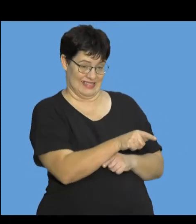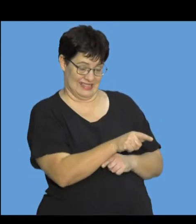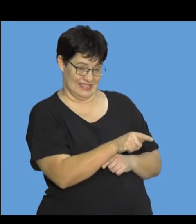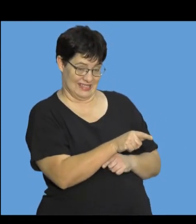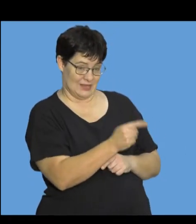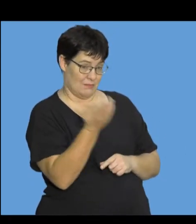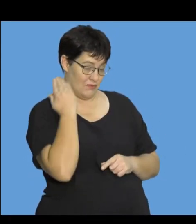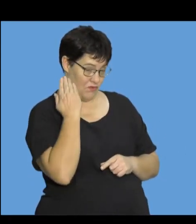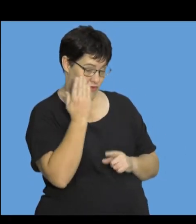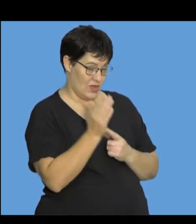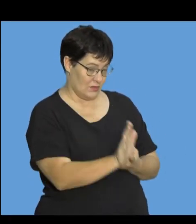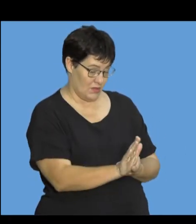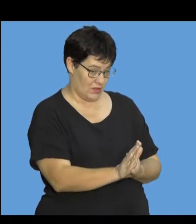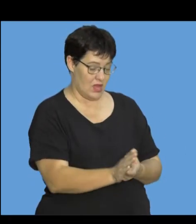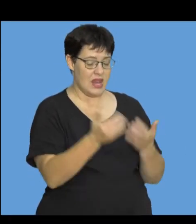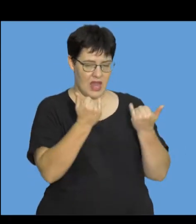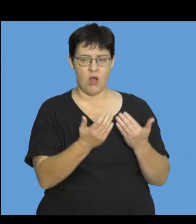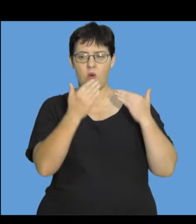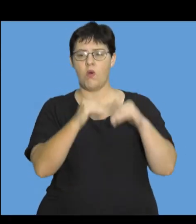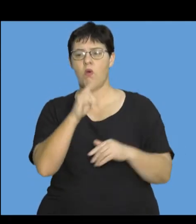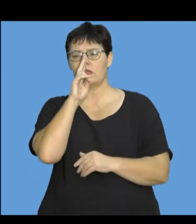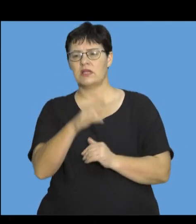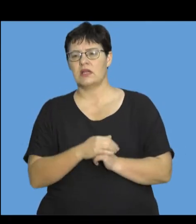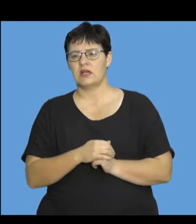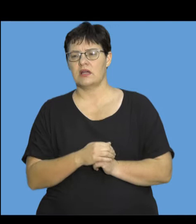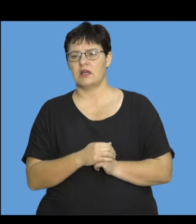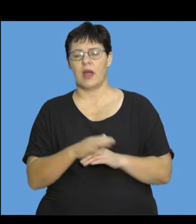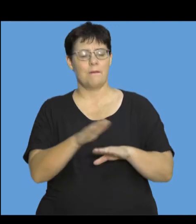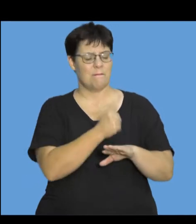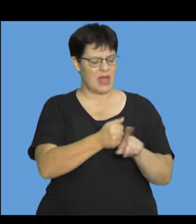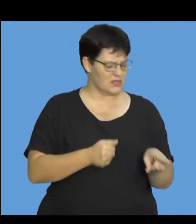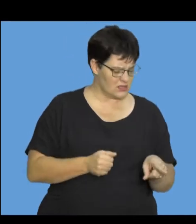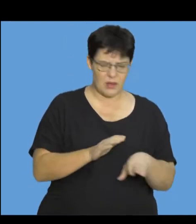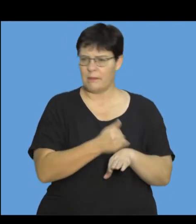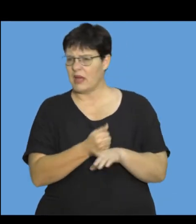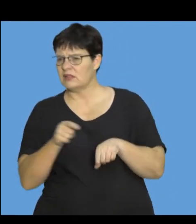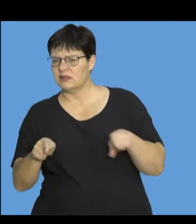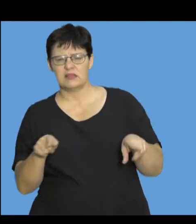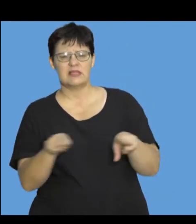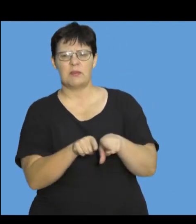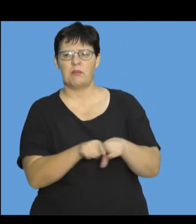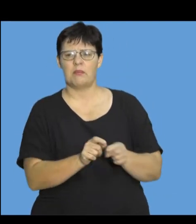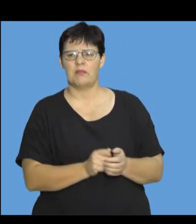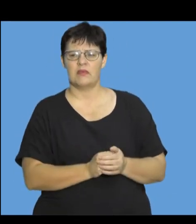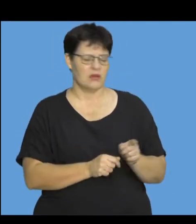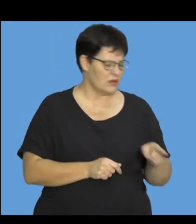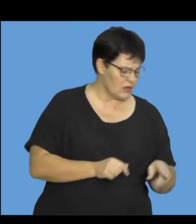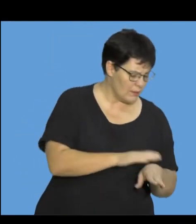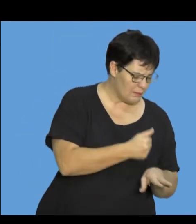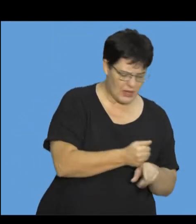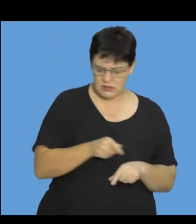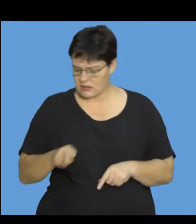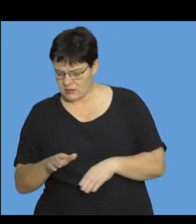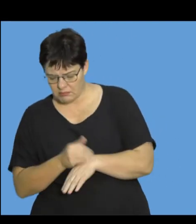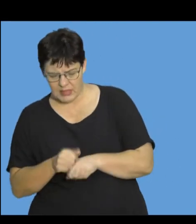with the previous example. From here, you can see this is the same base as that base there, and this is the same base as